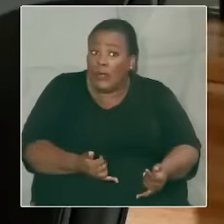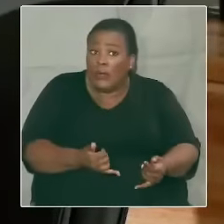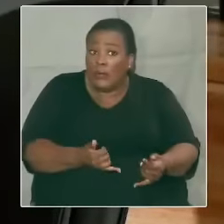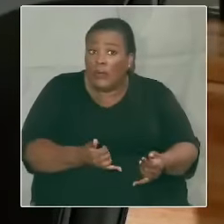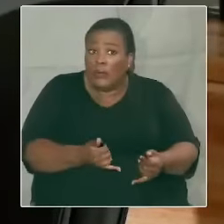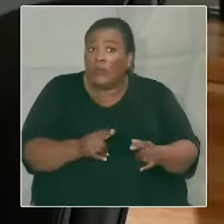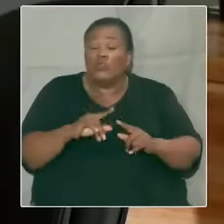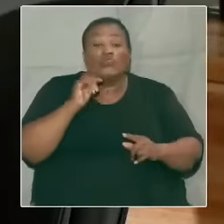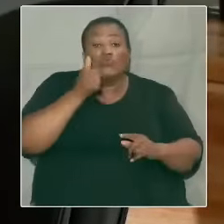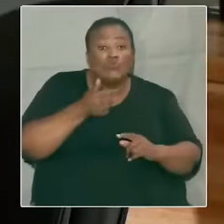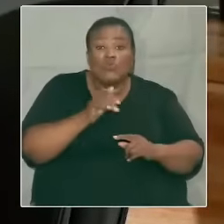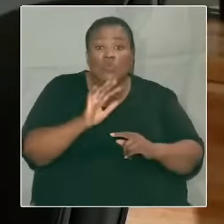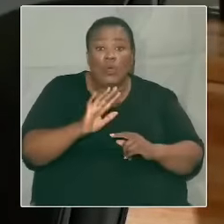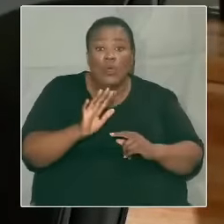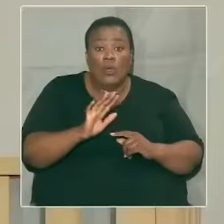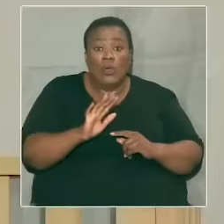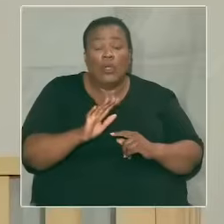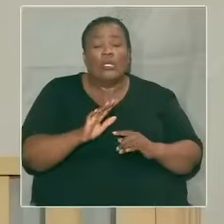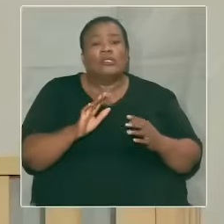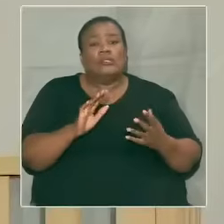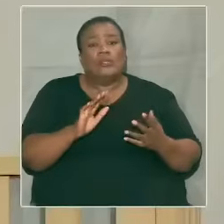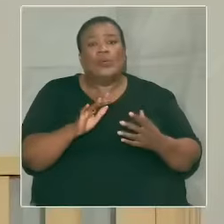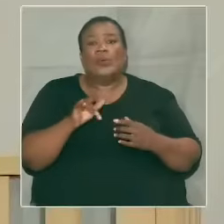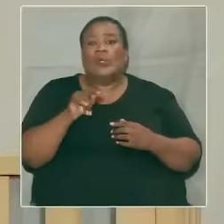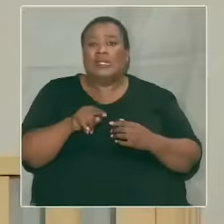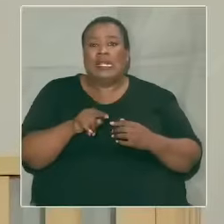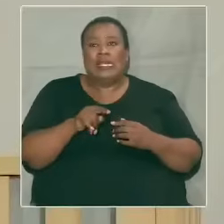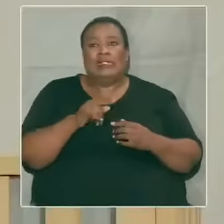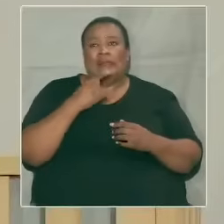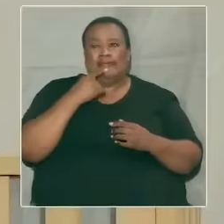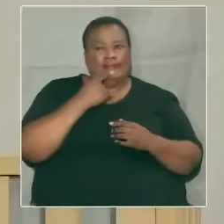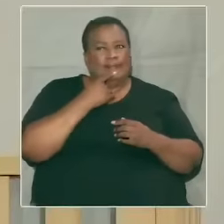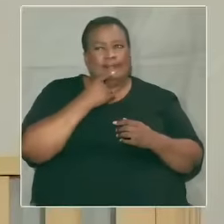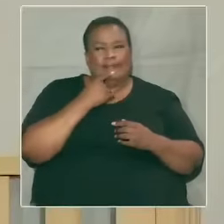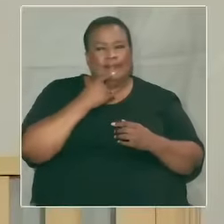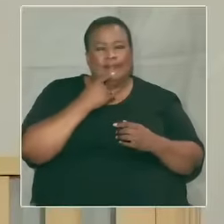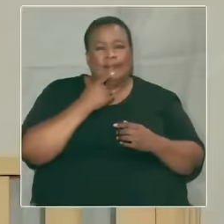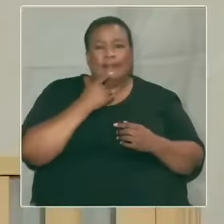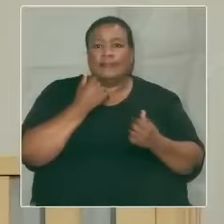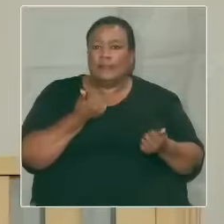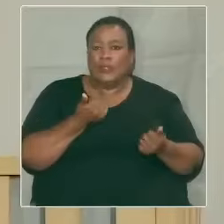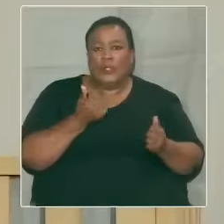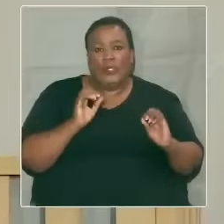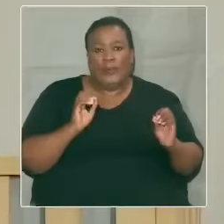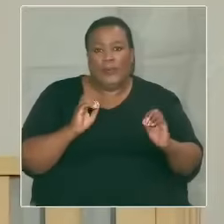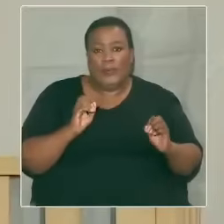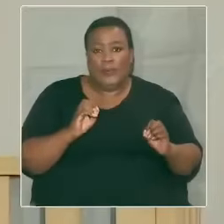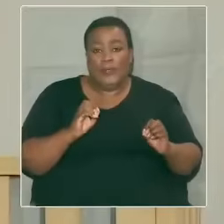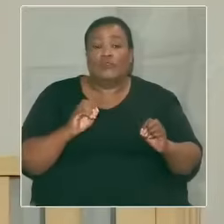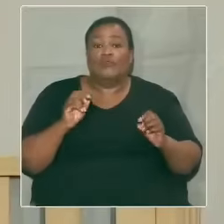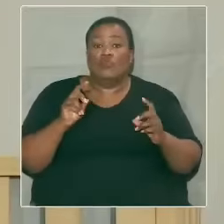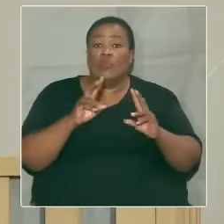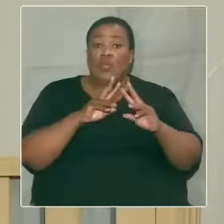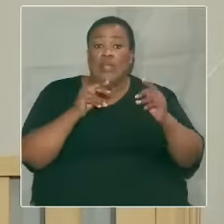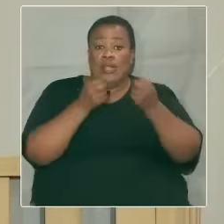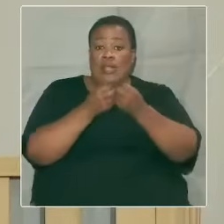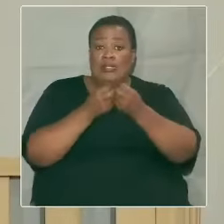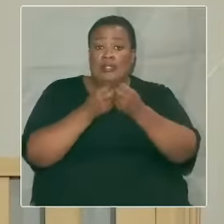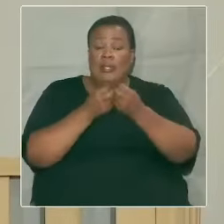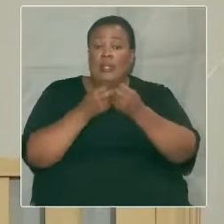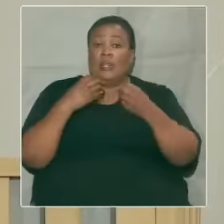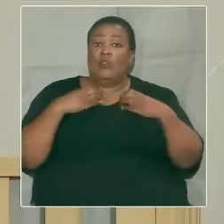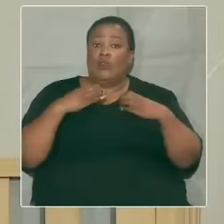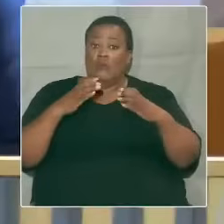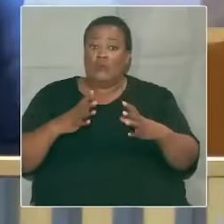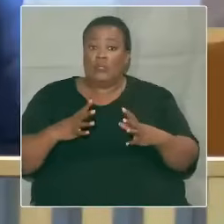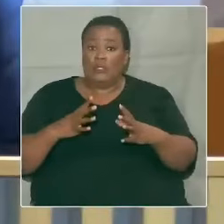not even tomorrow. I think that is totally encroachment into the mandate of the National Commissioner in terms of